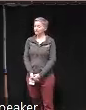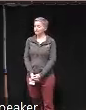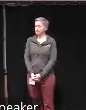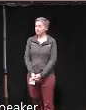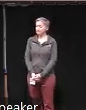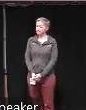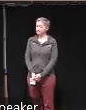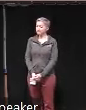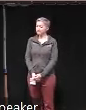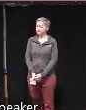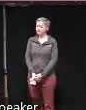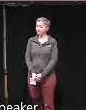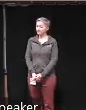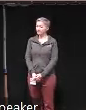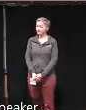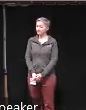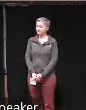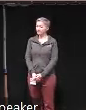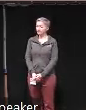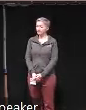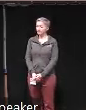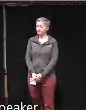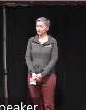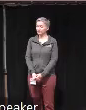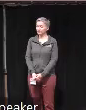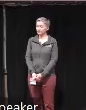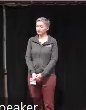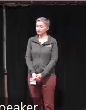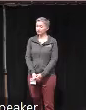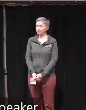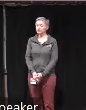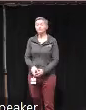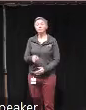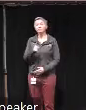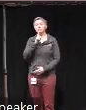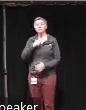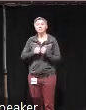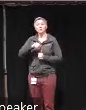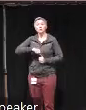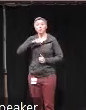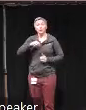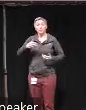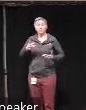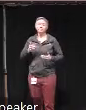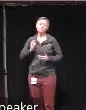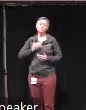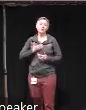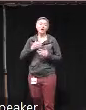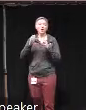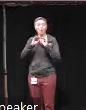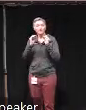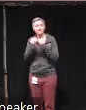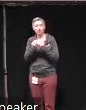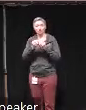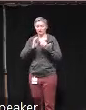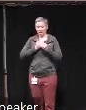But what I'm actually most proud of our department is that our overall organizational framework and